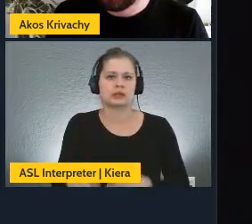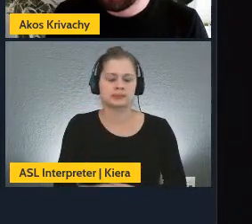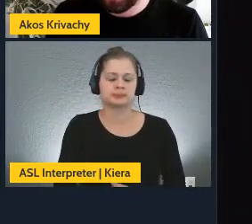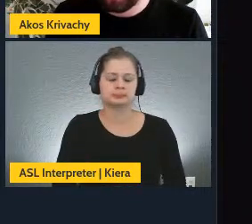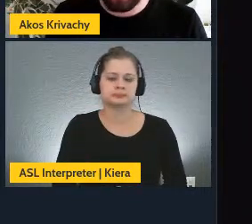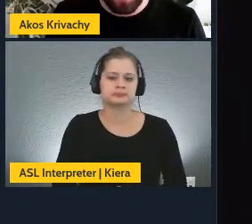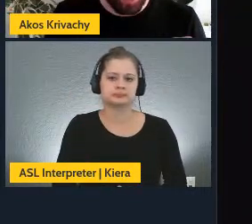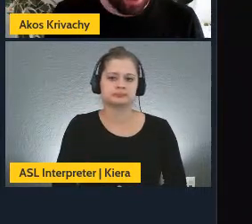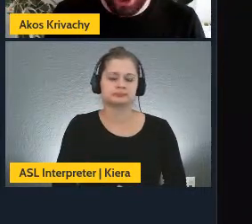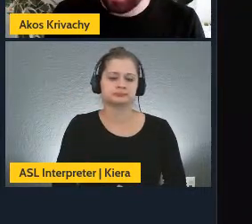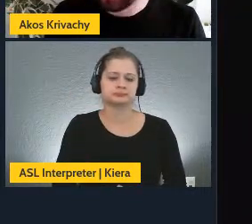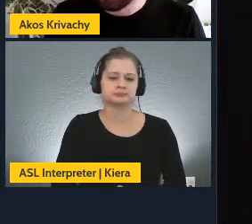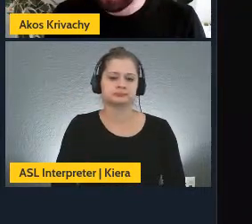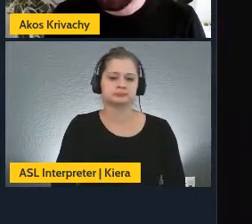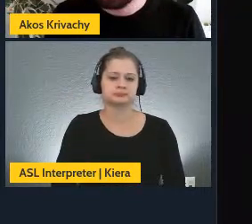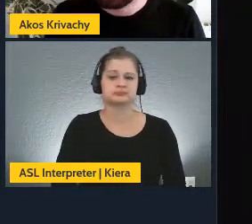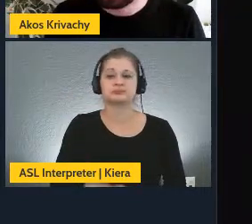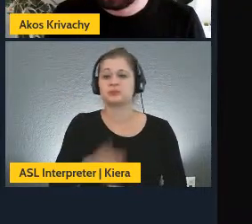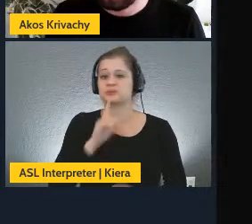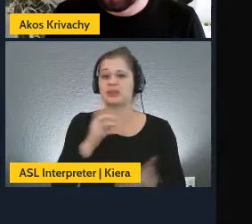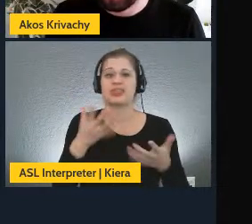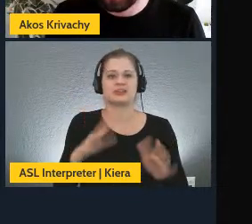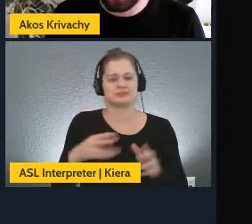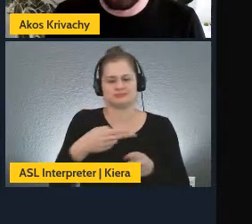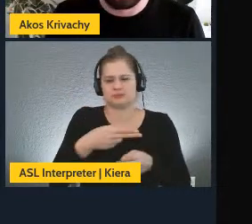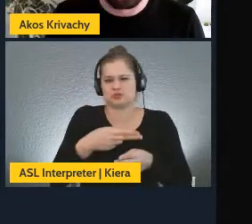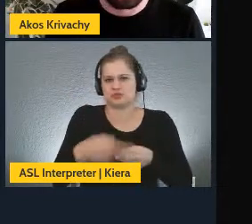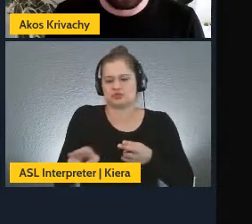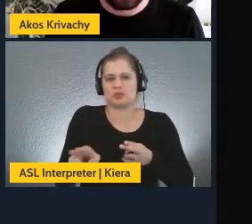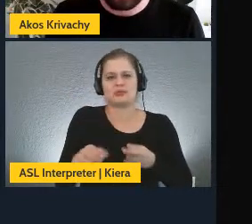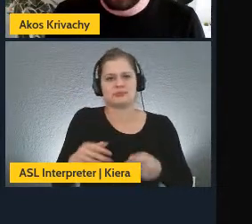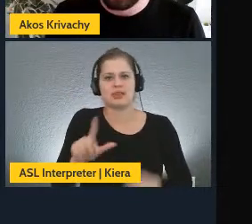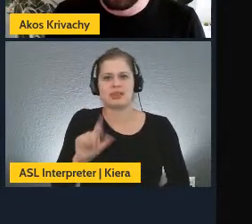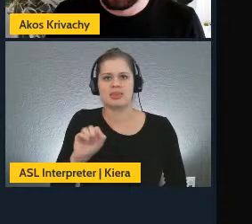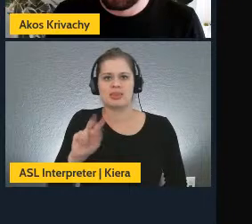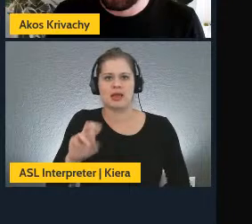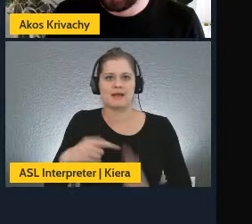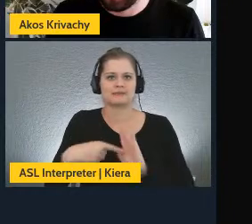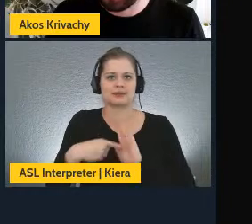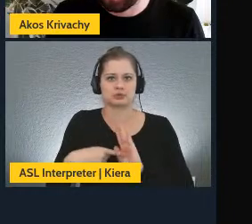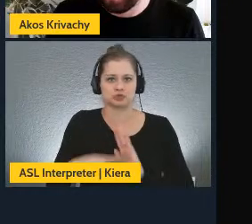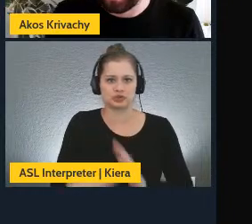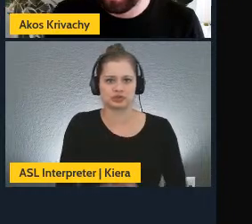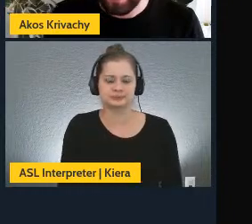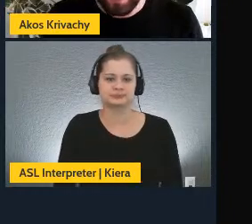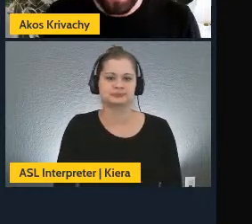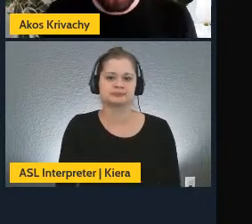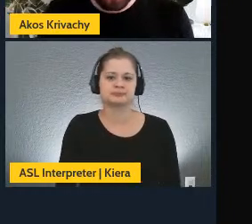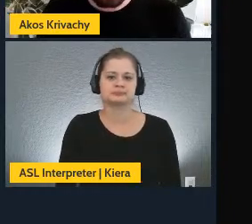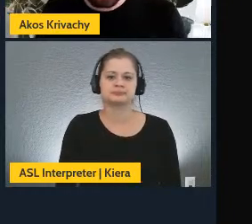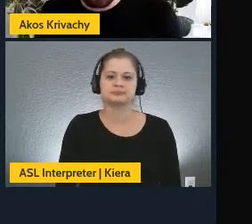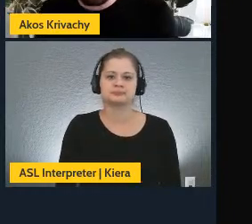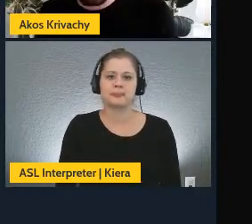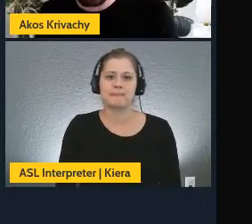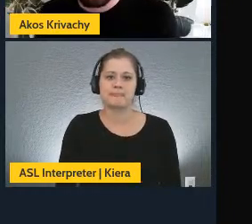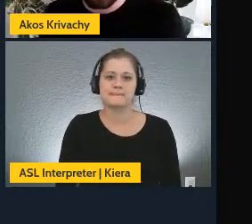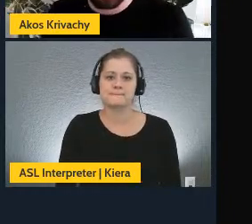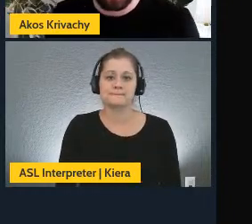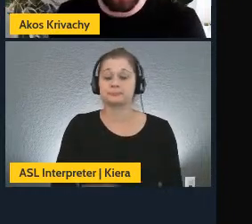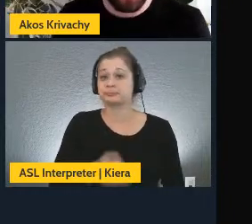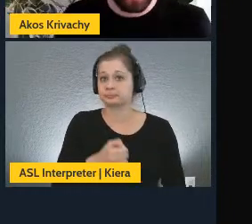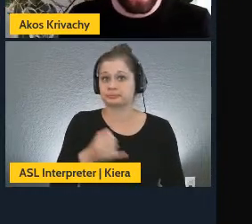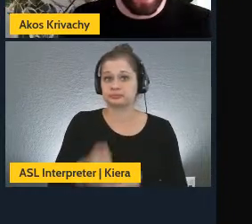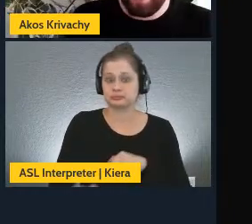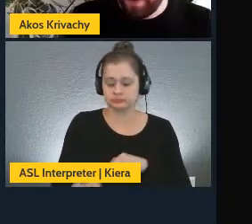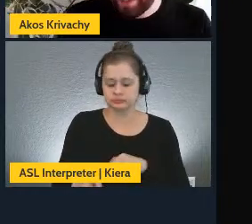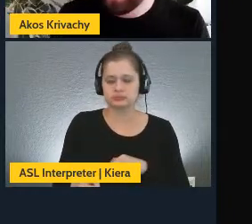So that was it for the very short live demo. Go back. So finally, I'll finish up this